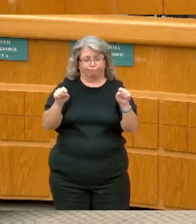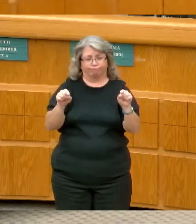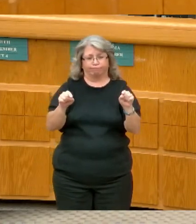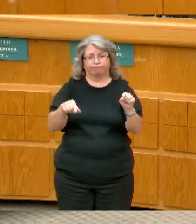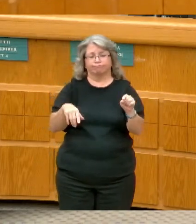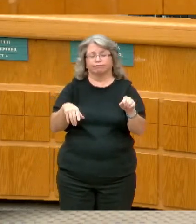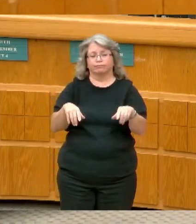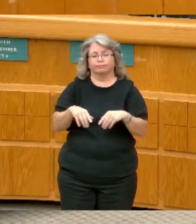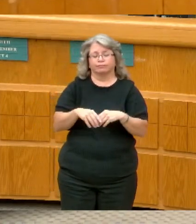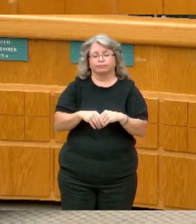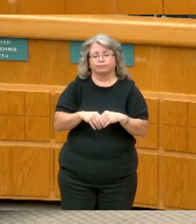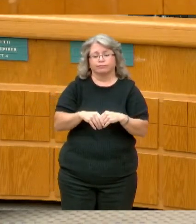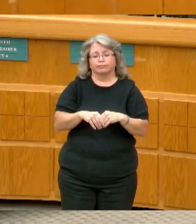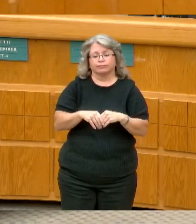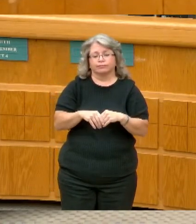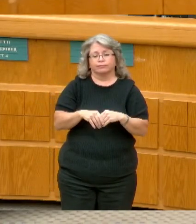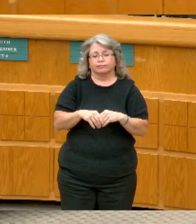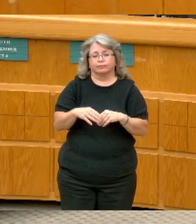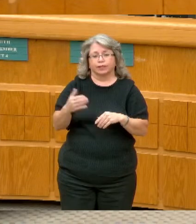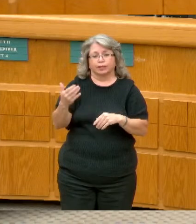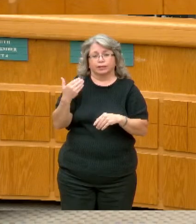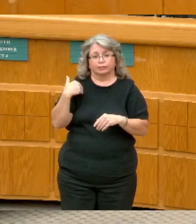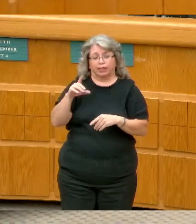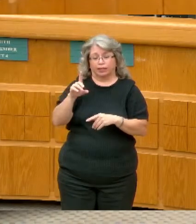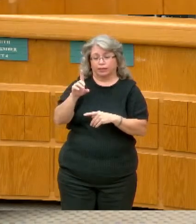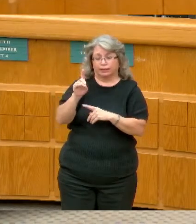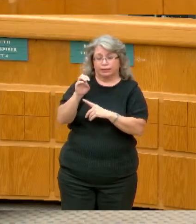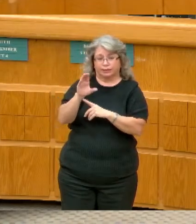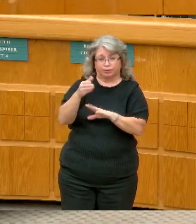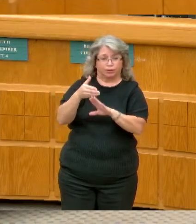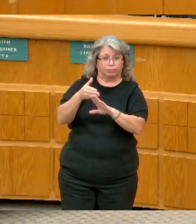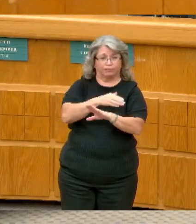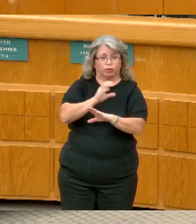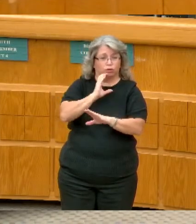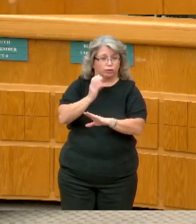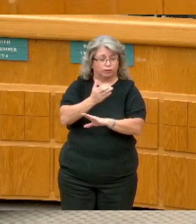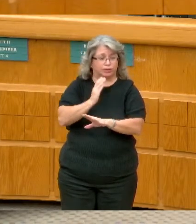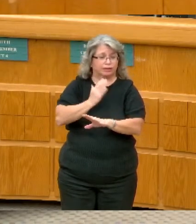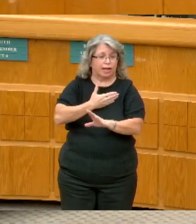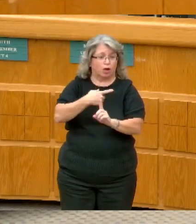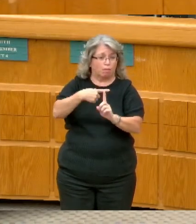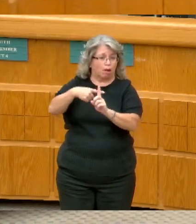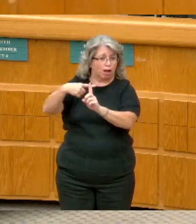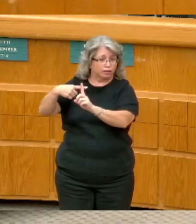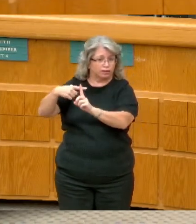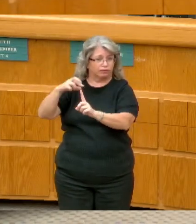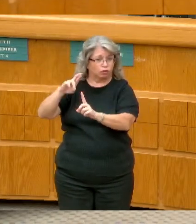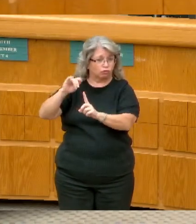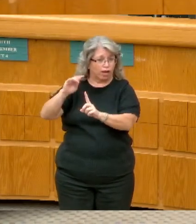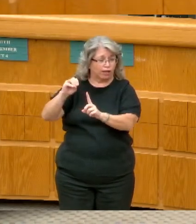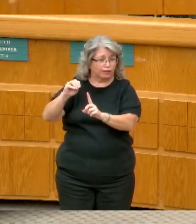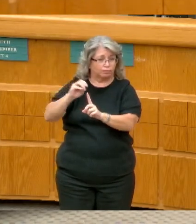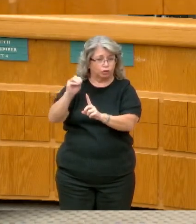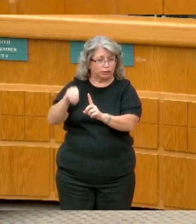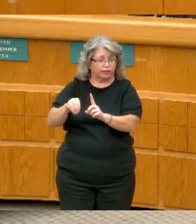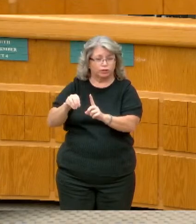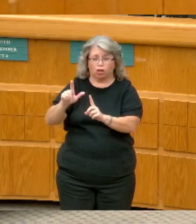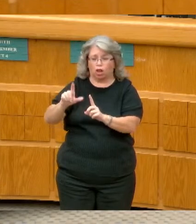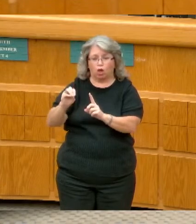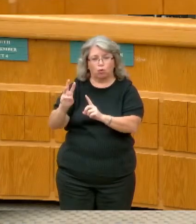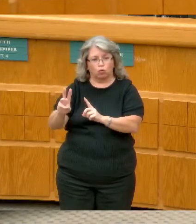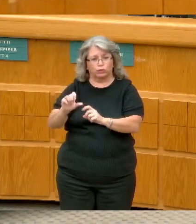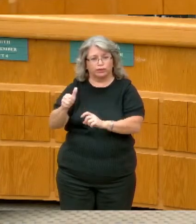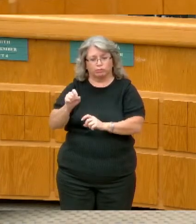of people that are tested. So back in December before Christmas, the positivity rate was very low. It was